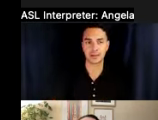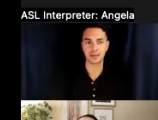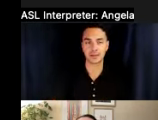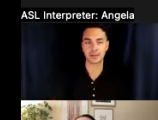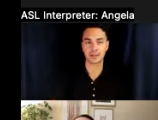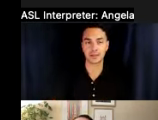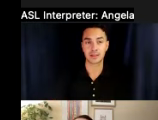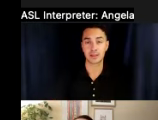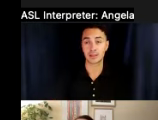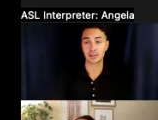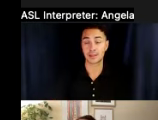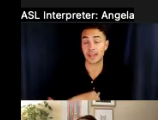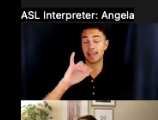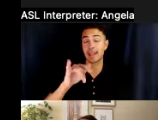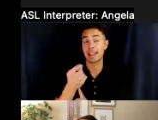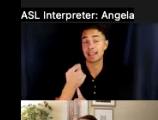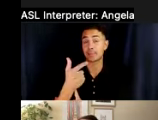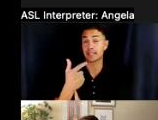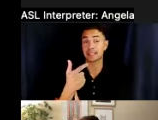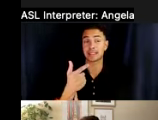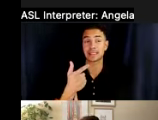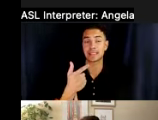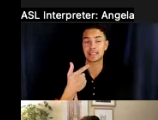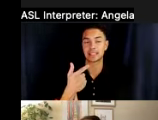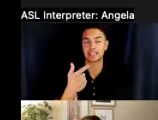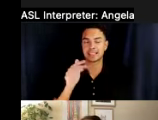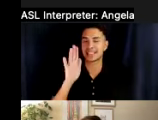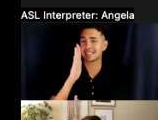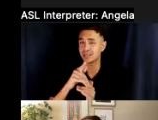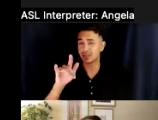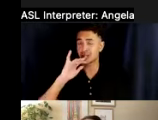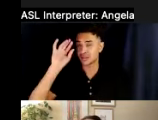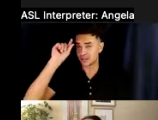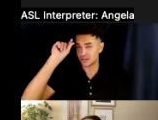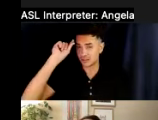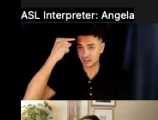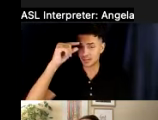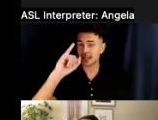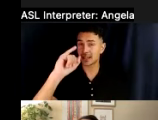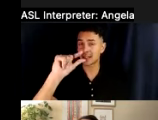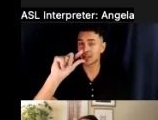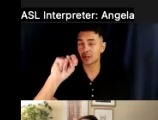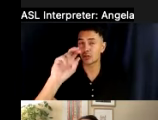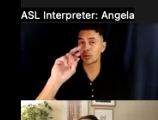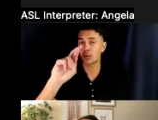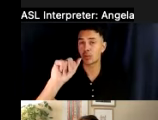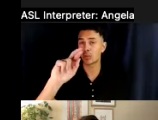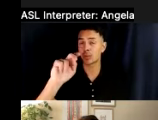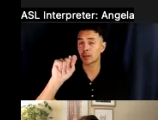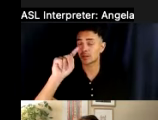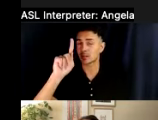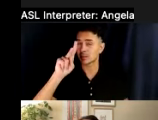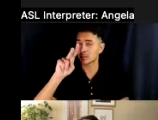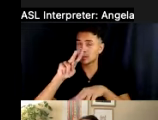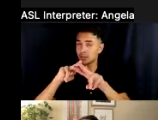And I think that just illuminates the ignorance, right? We often see medical professionals as